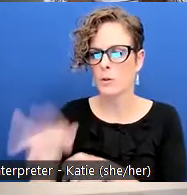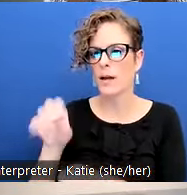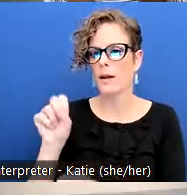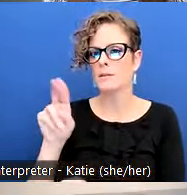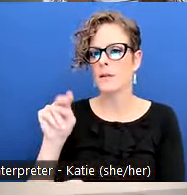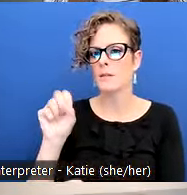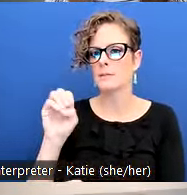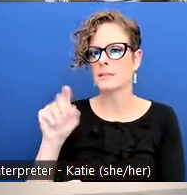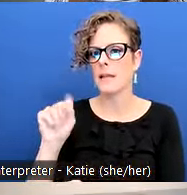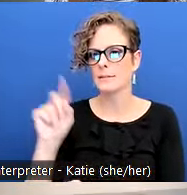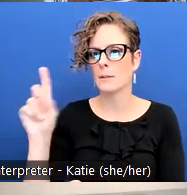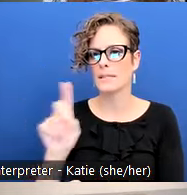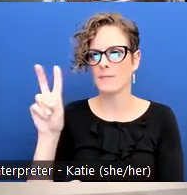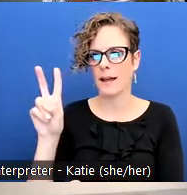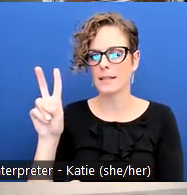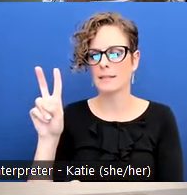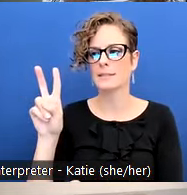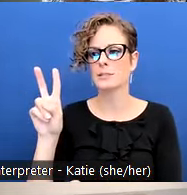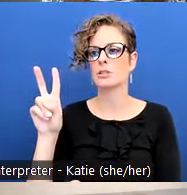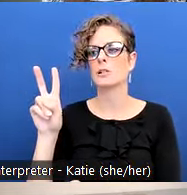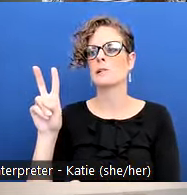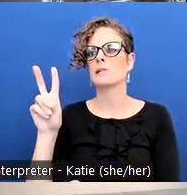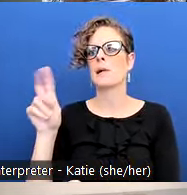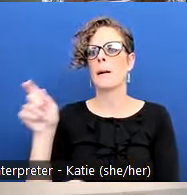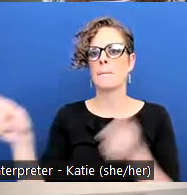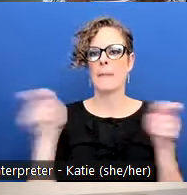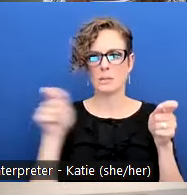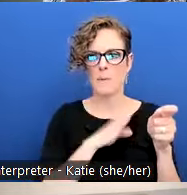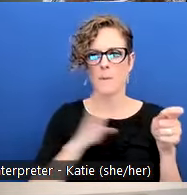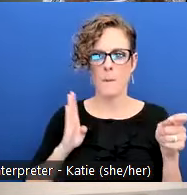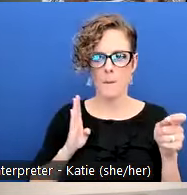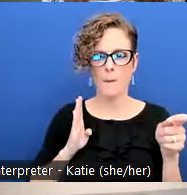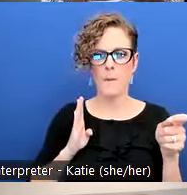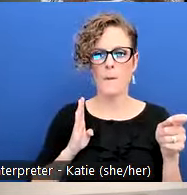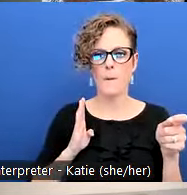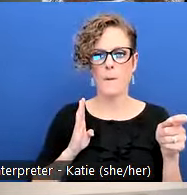Violence Offender Management Board. So it will